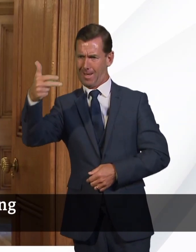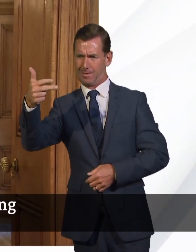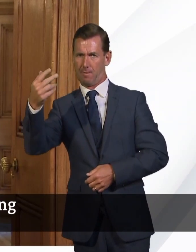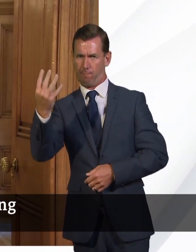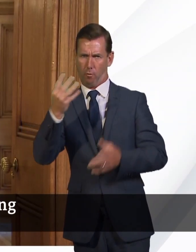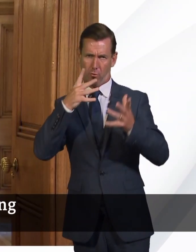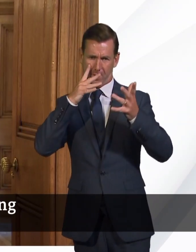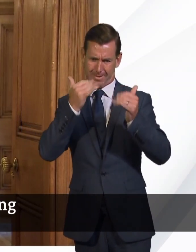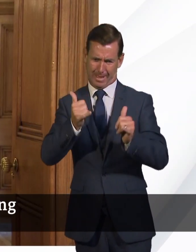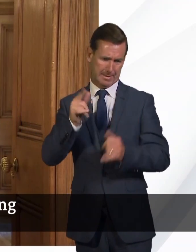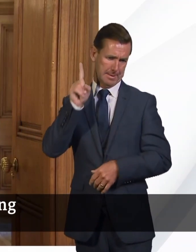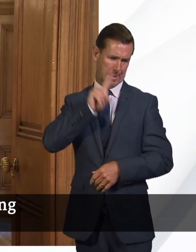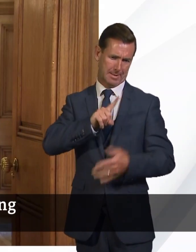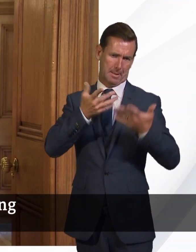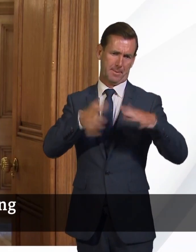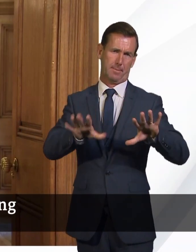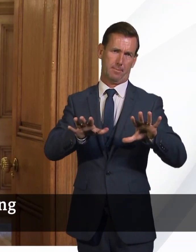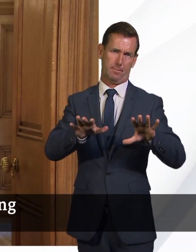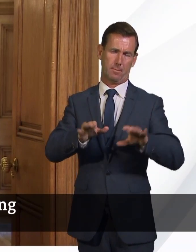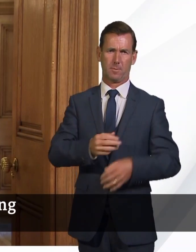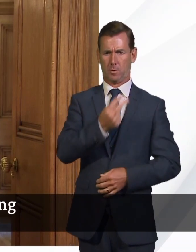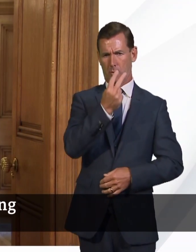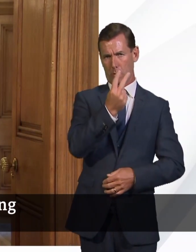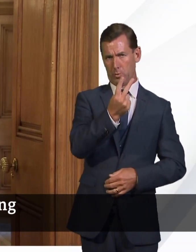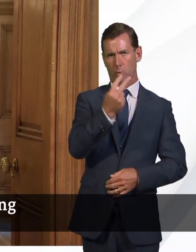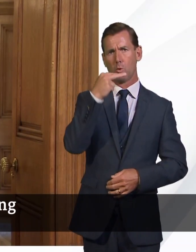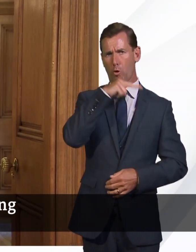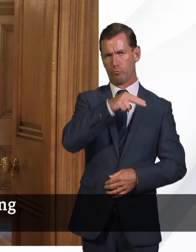133,784 tests yesterday.